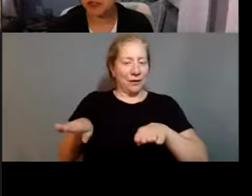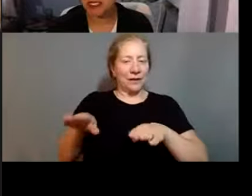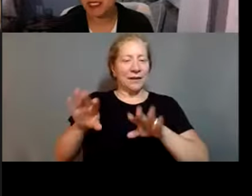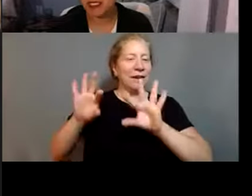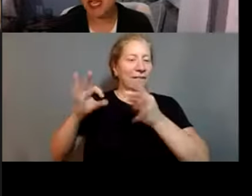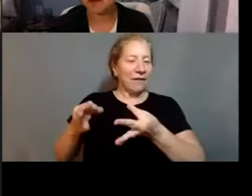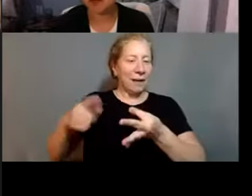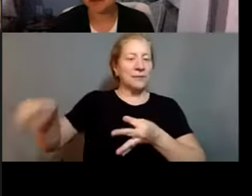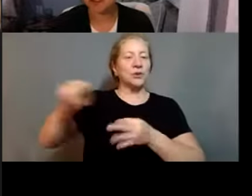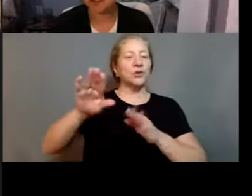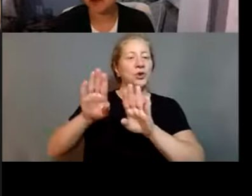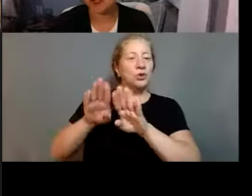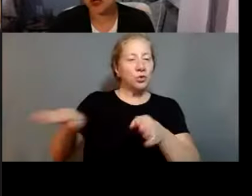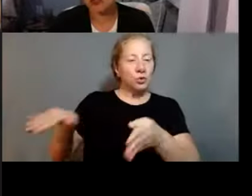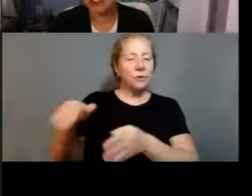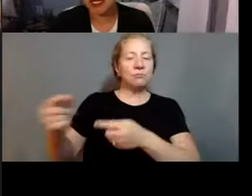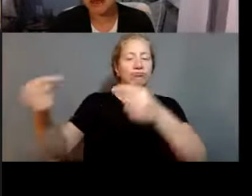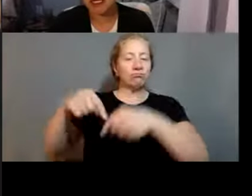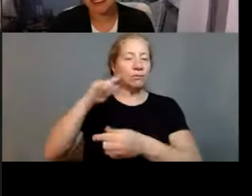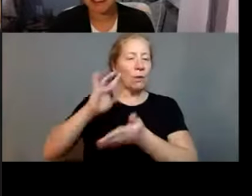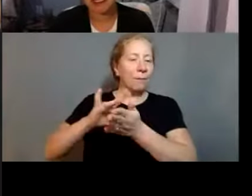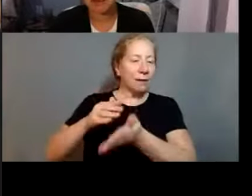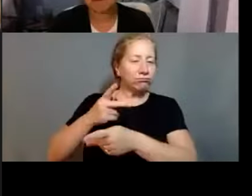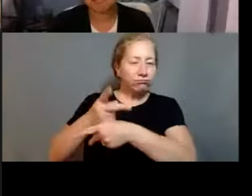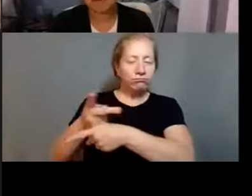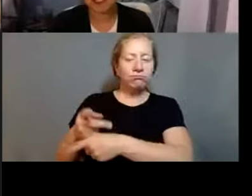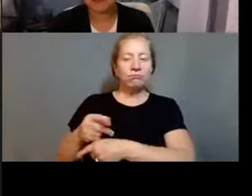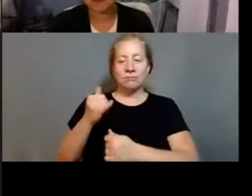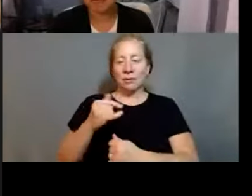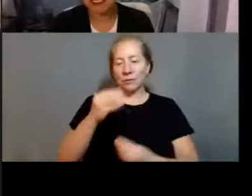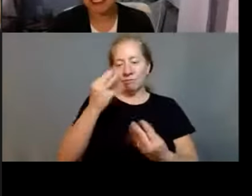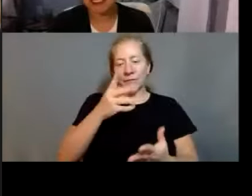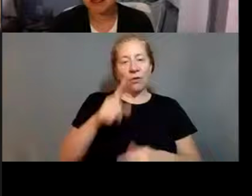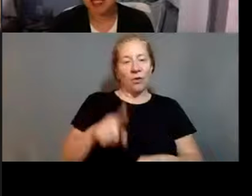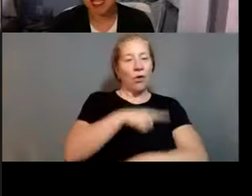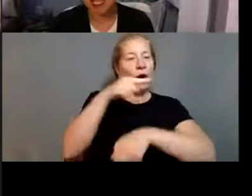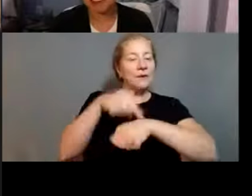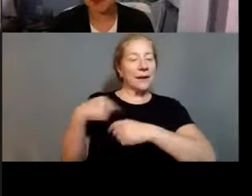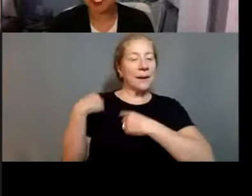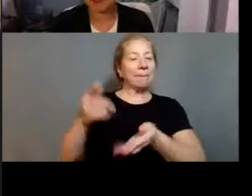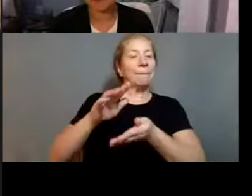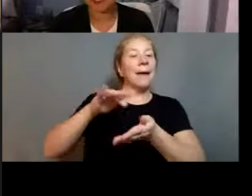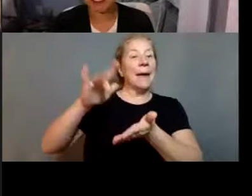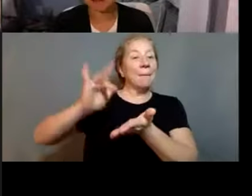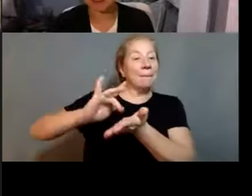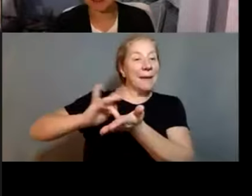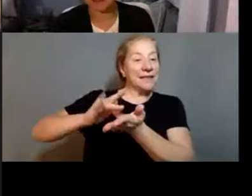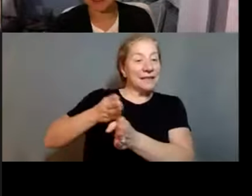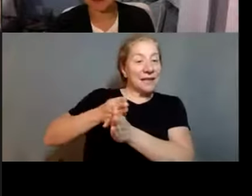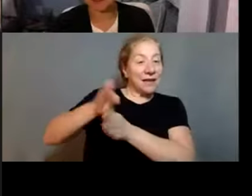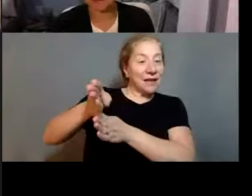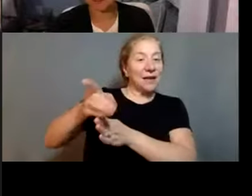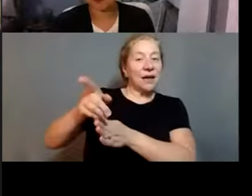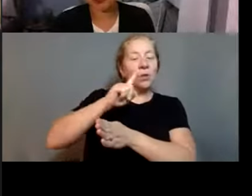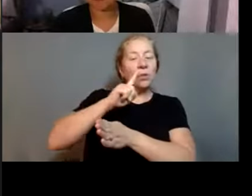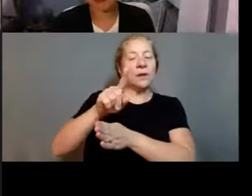and children. And I think for a long time, the field of medicine hasn't really confronted